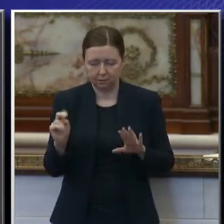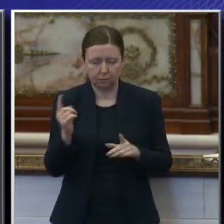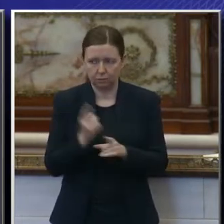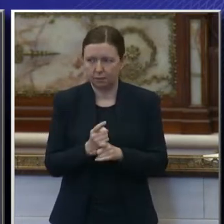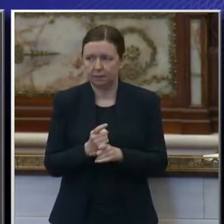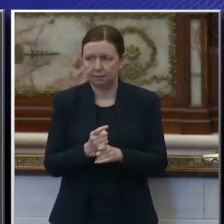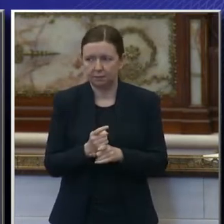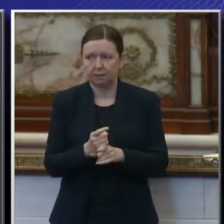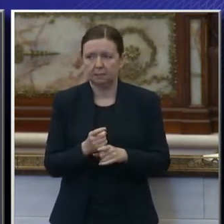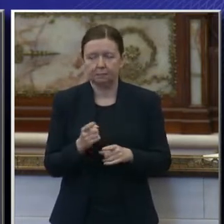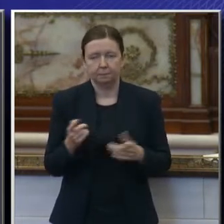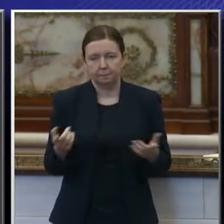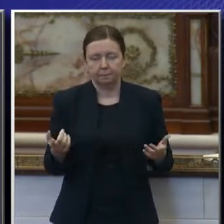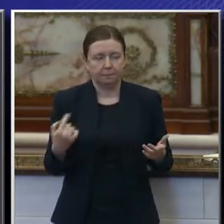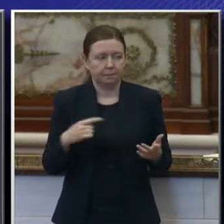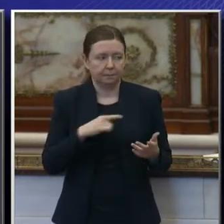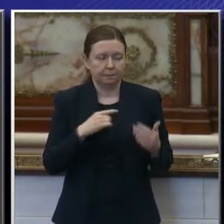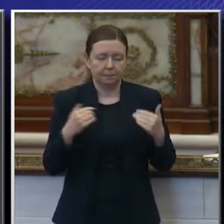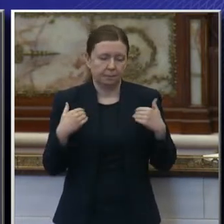mean,